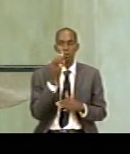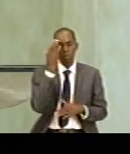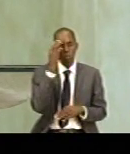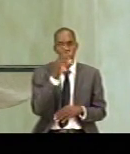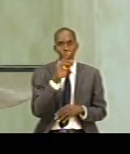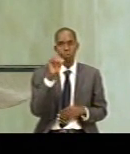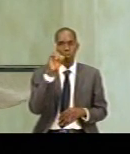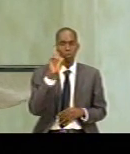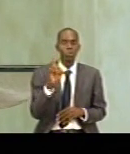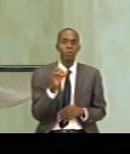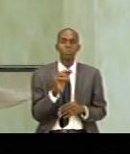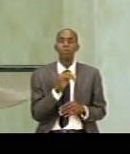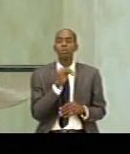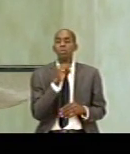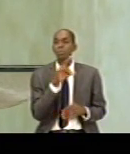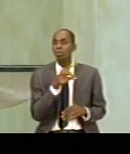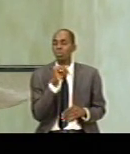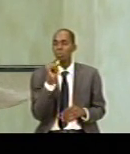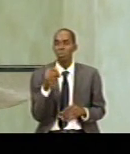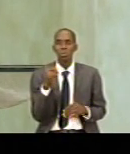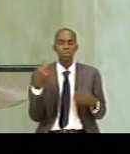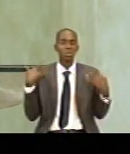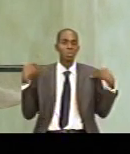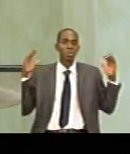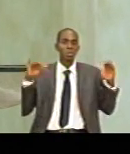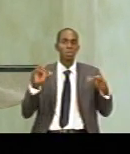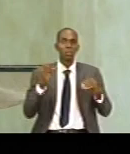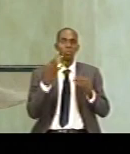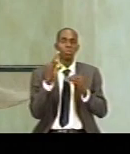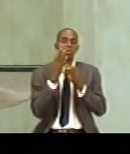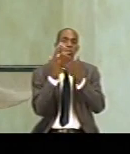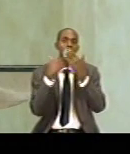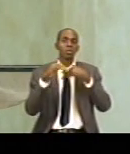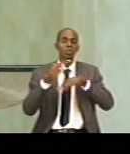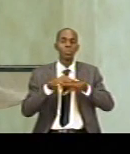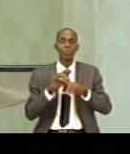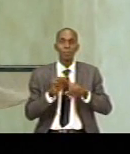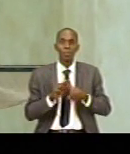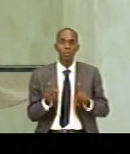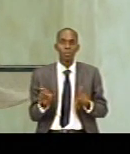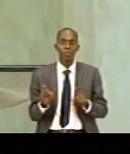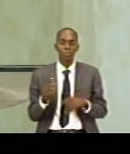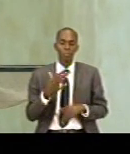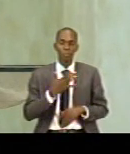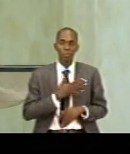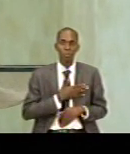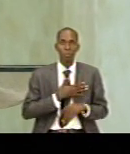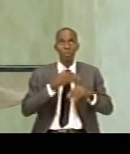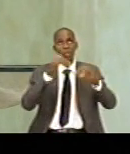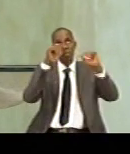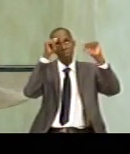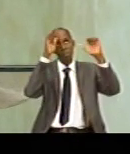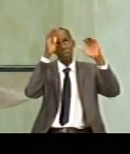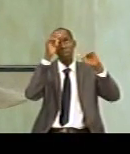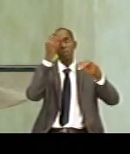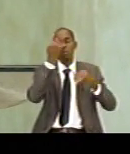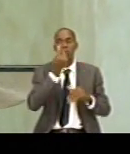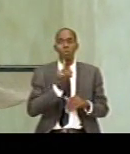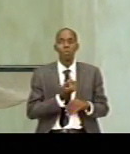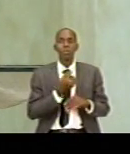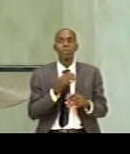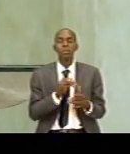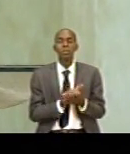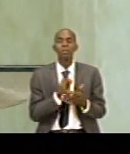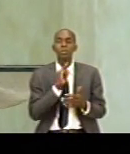no, not the angels of heaven, but my Father only. That's what the